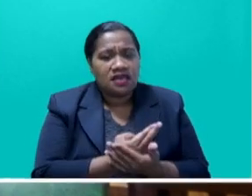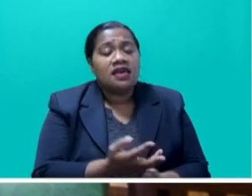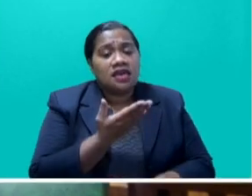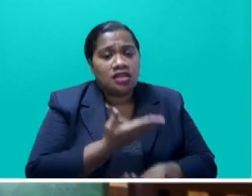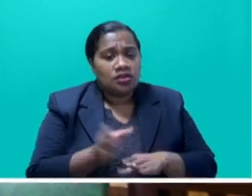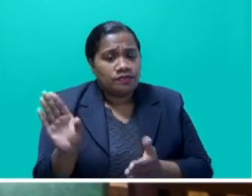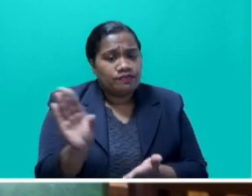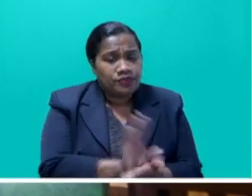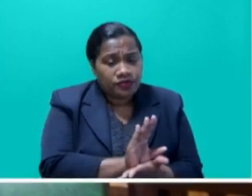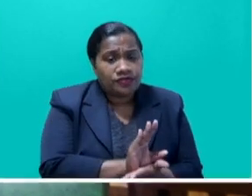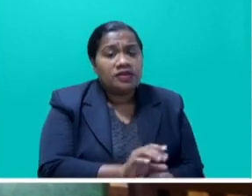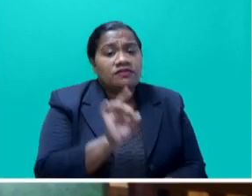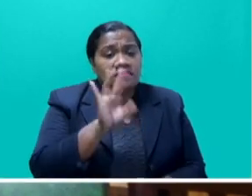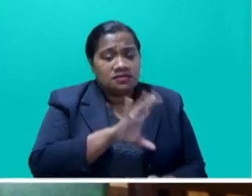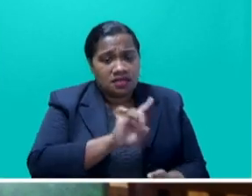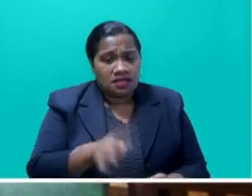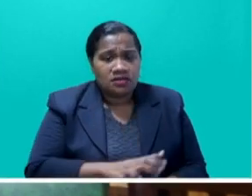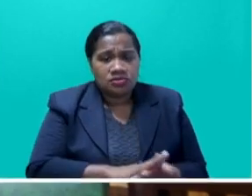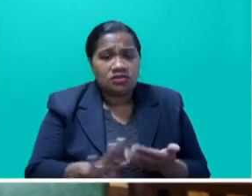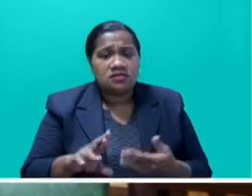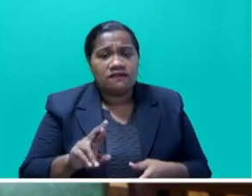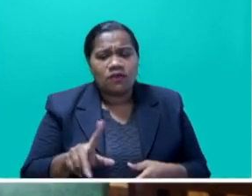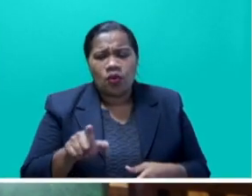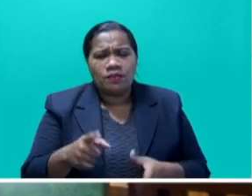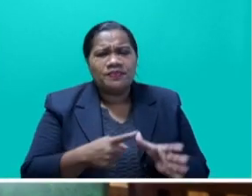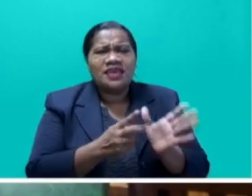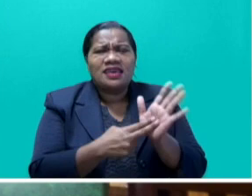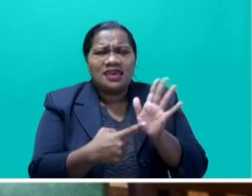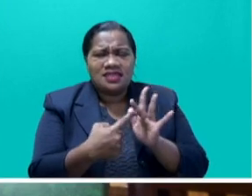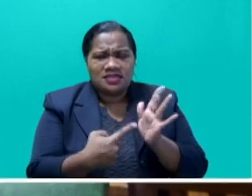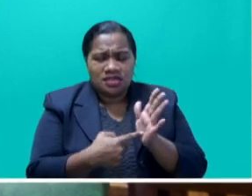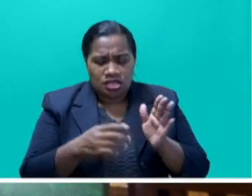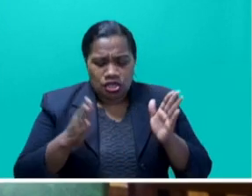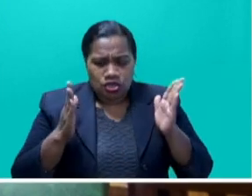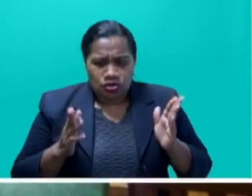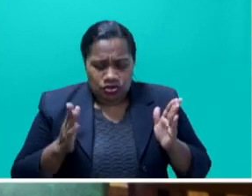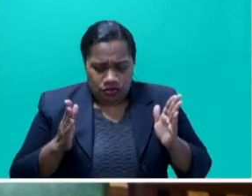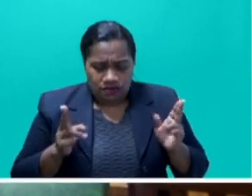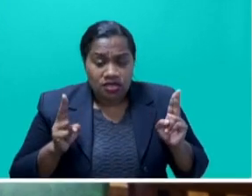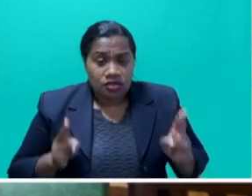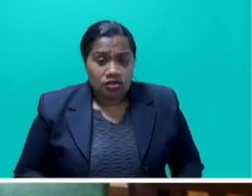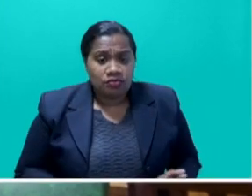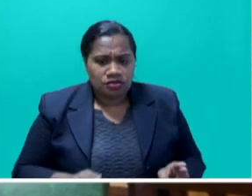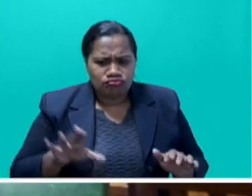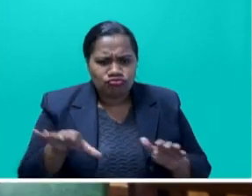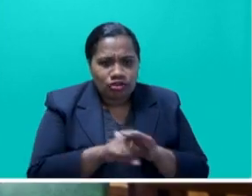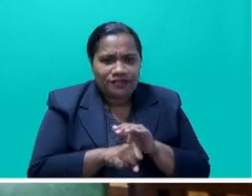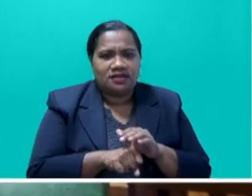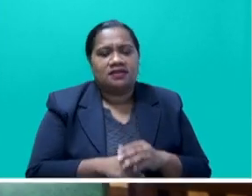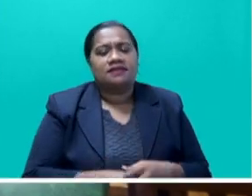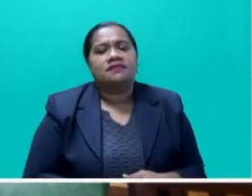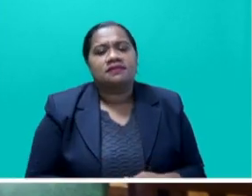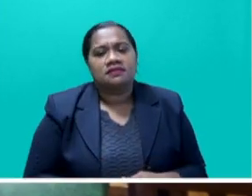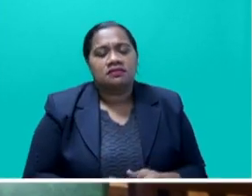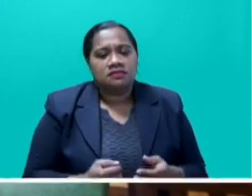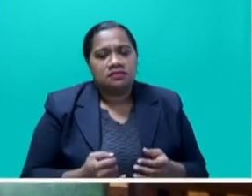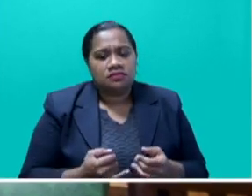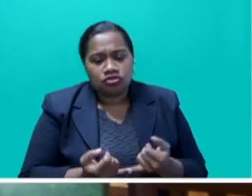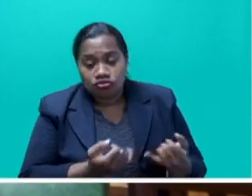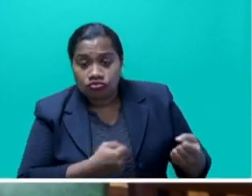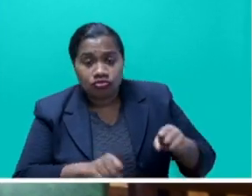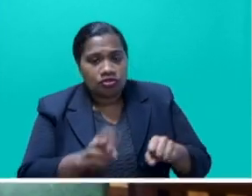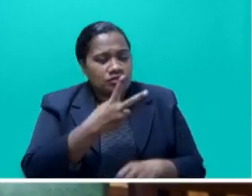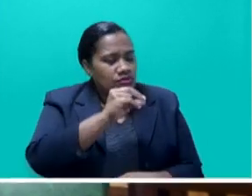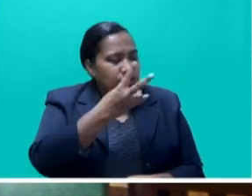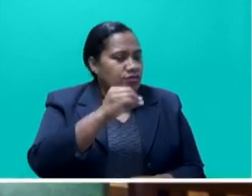$10,000 for the anti-human trafficking initiatives as outlined in our anti-human trafficking strategy